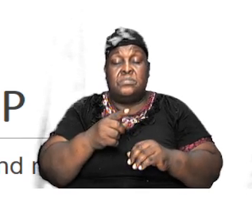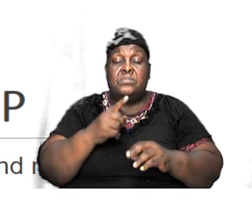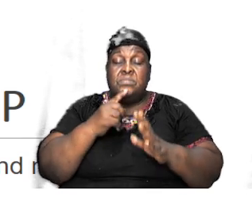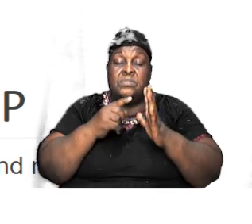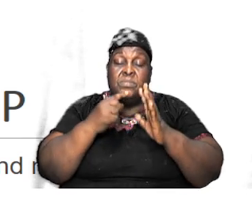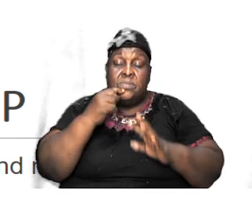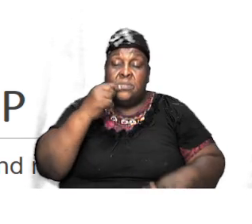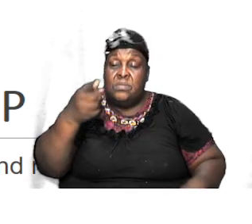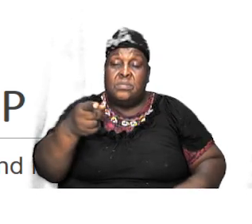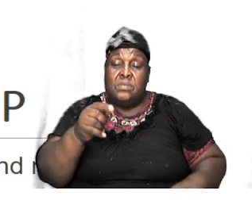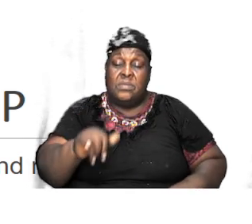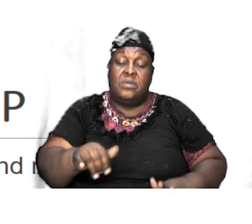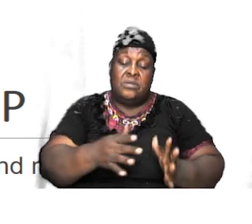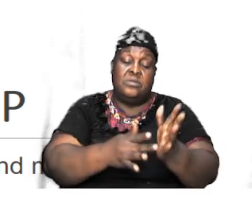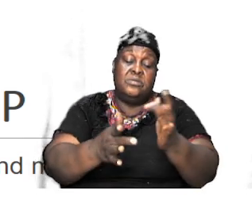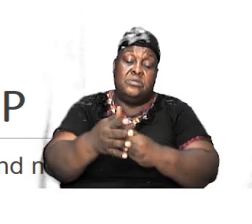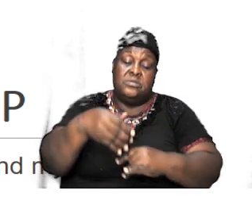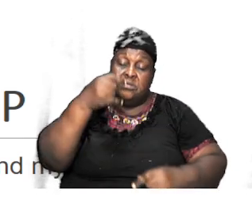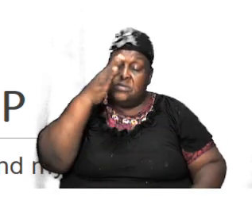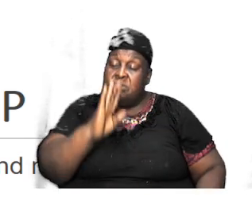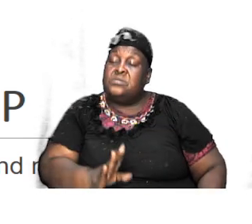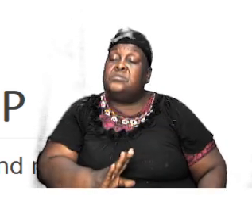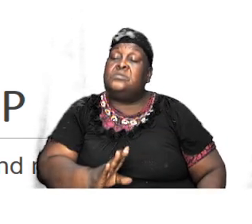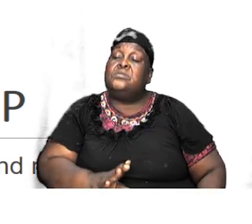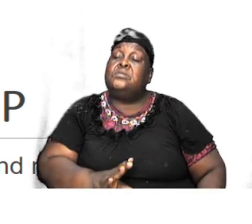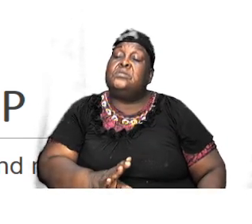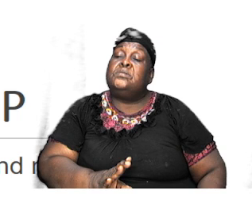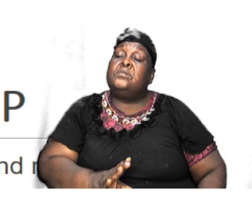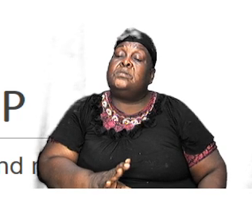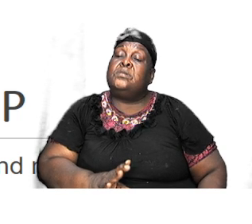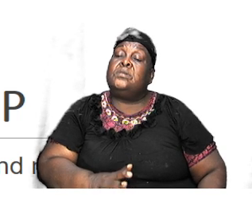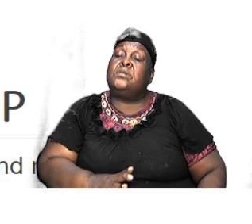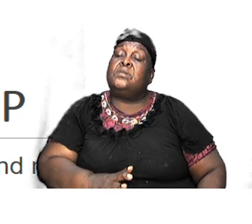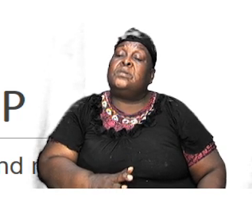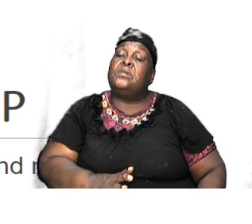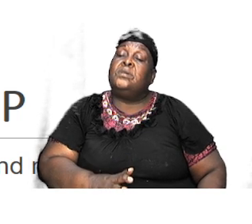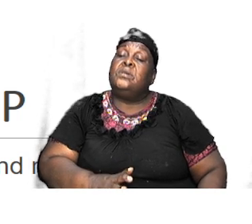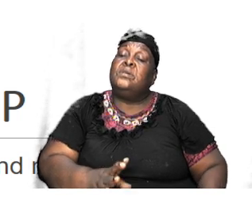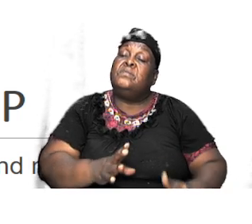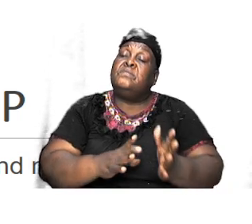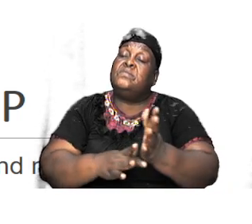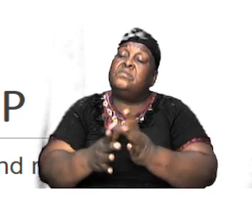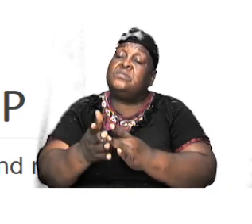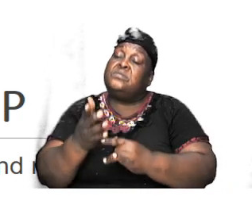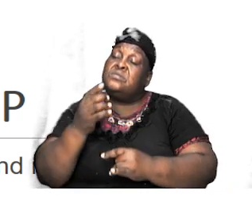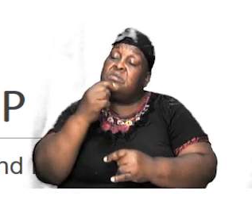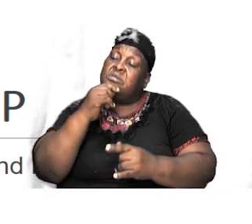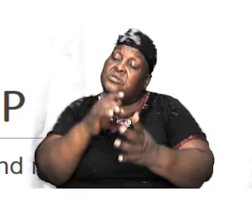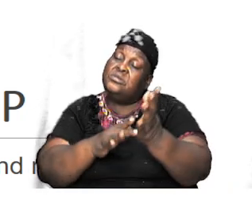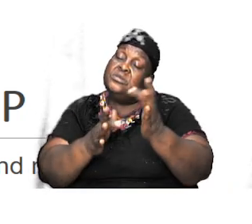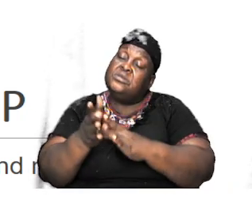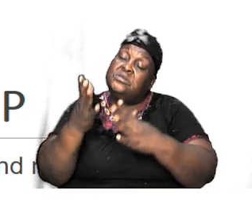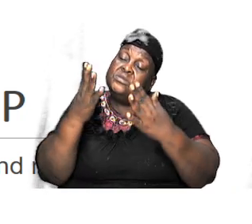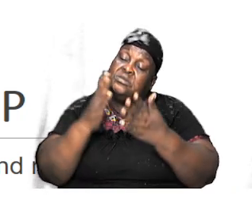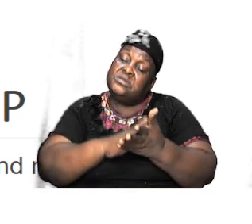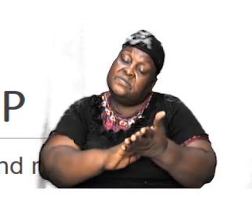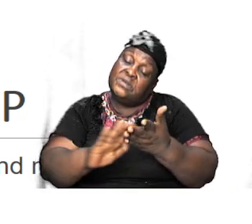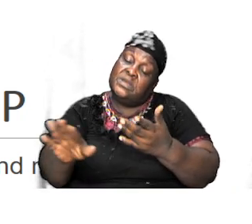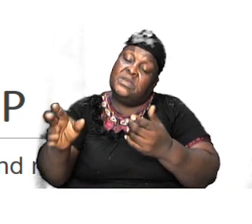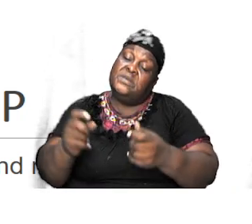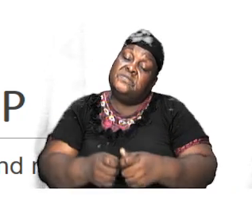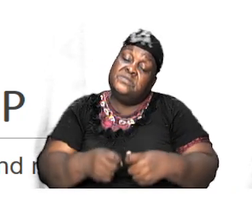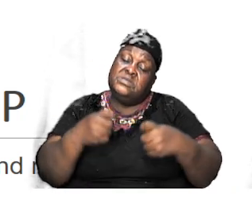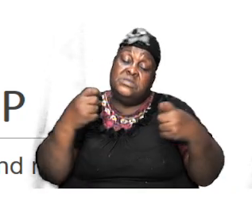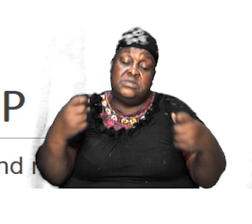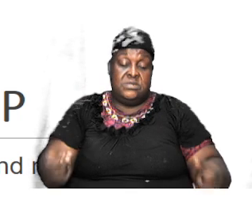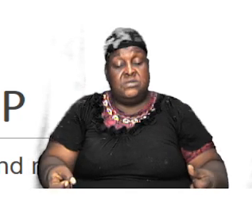that he was God. The fact that he healed, not just healed, the fact that he forgave sin, as